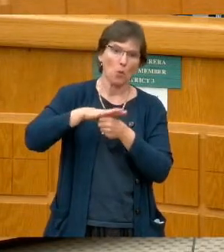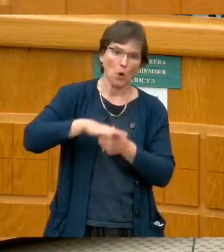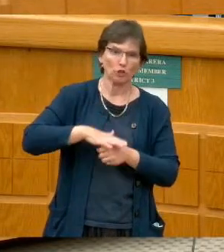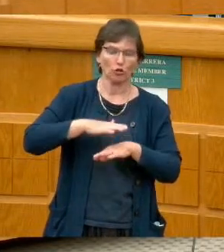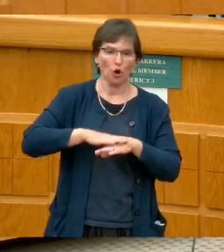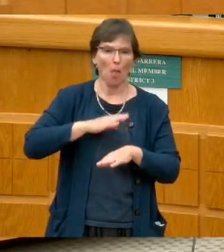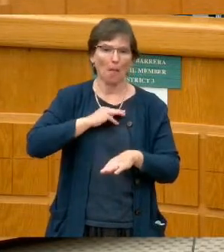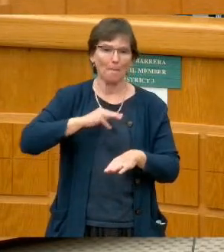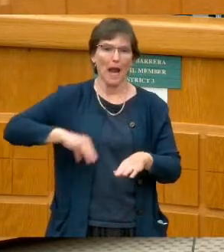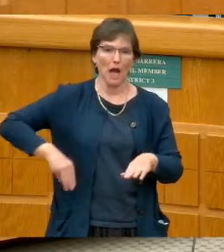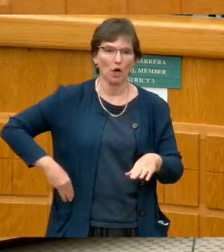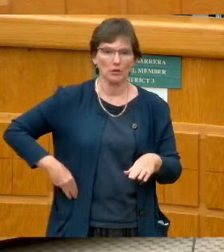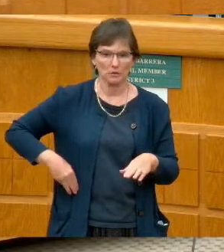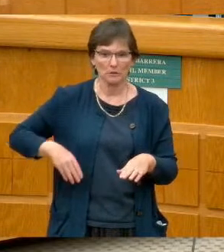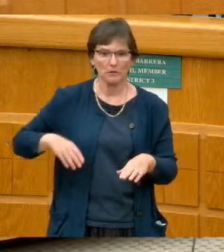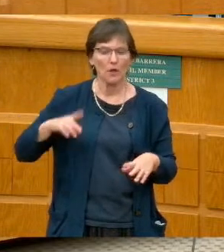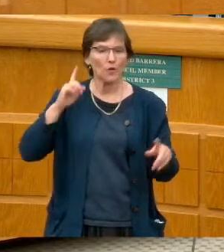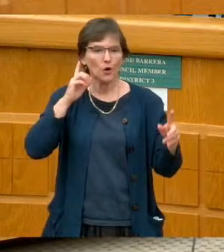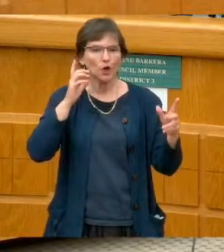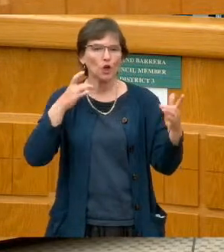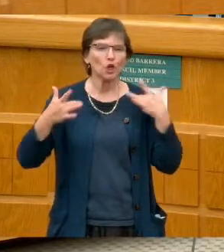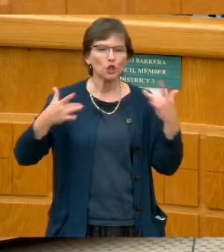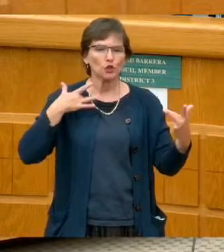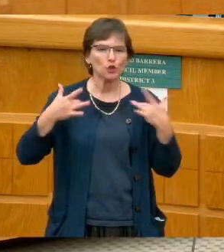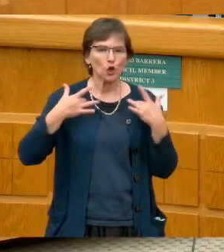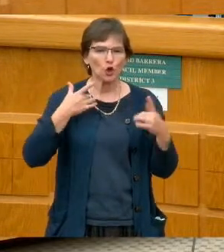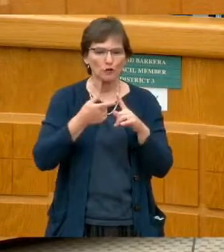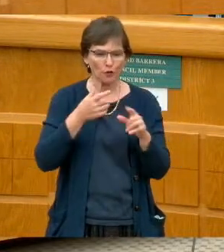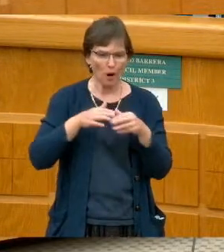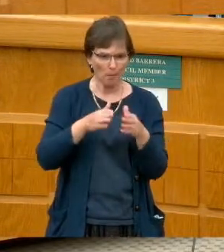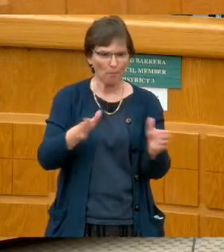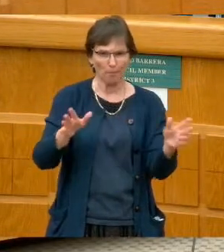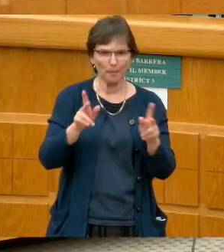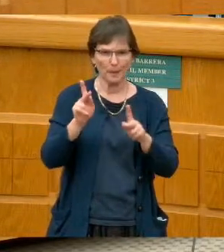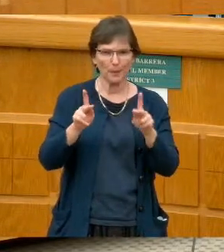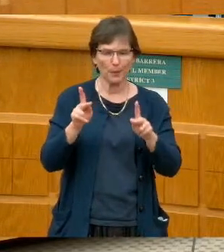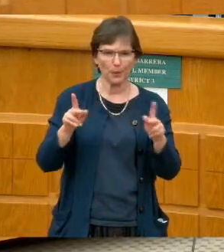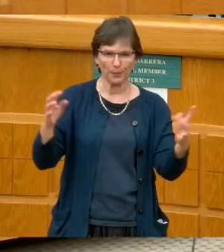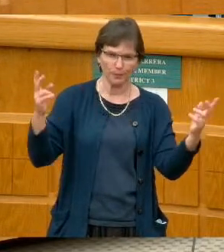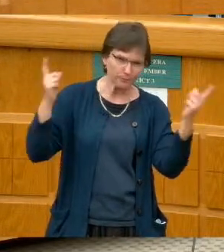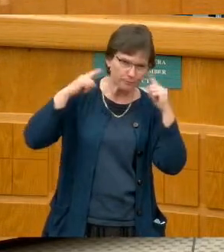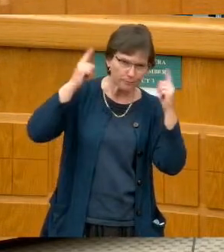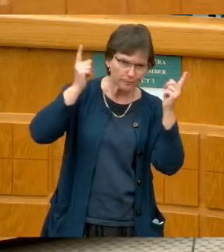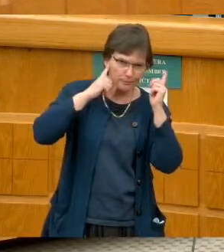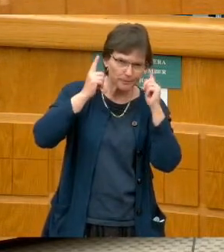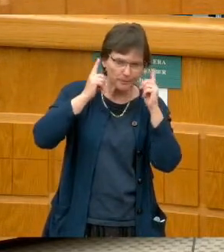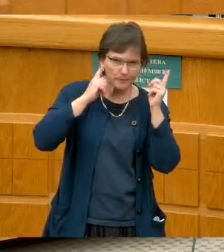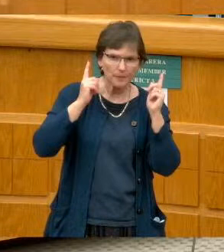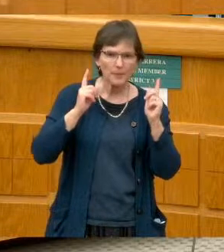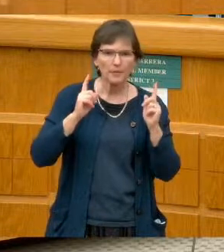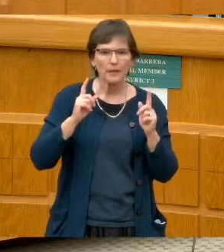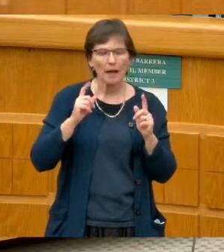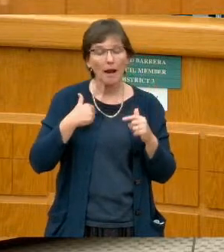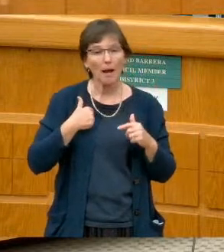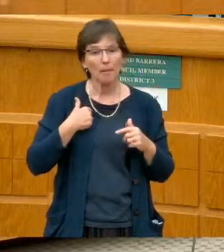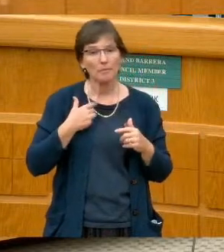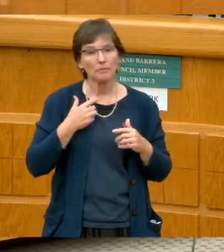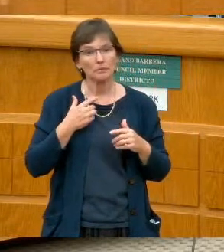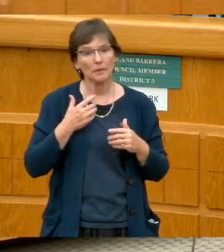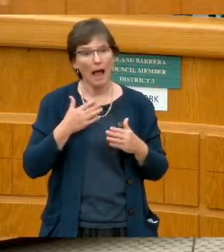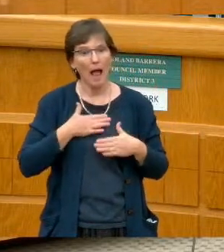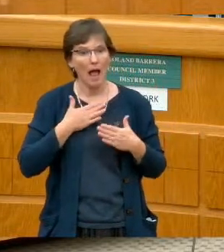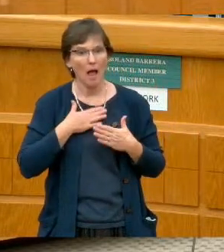they face. I was reminded of all of the concerns that they hear from their constituents. And I'm gratified